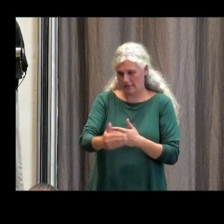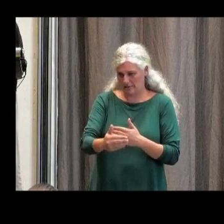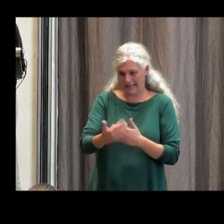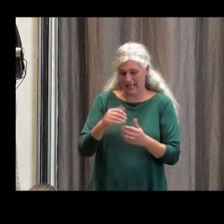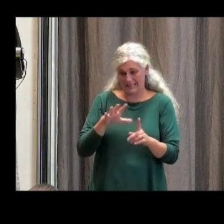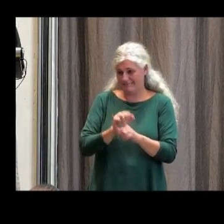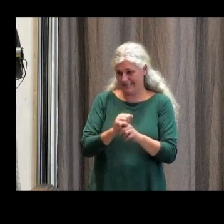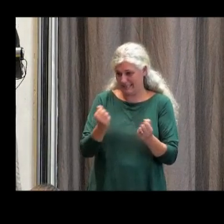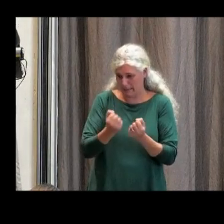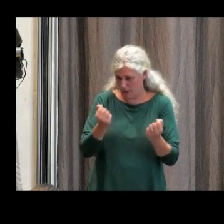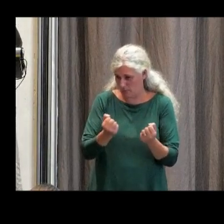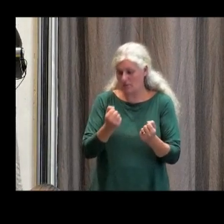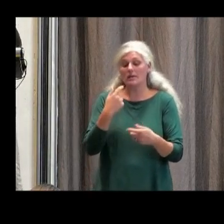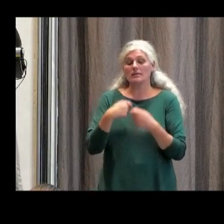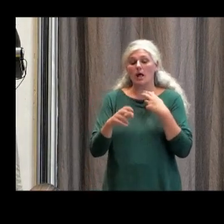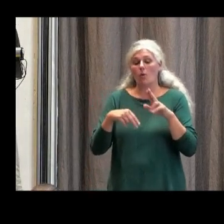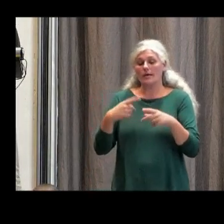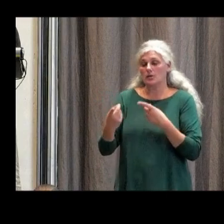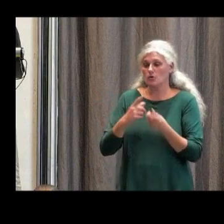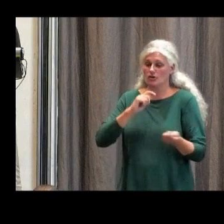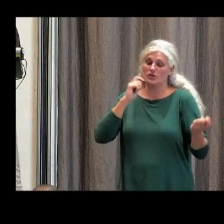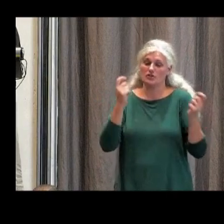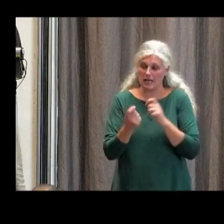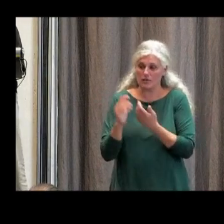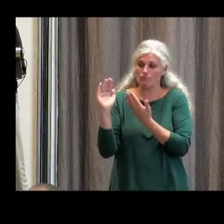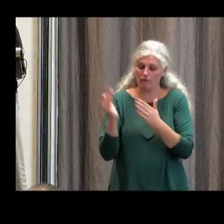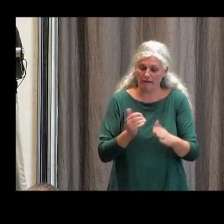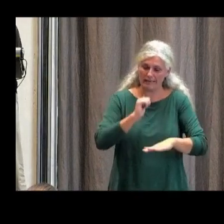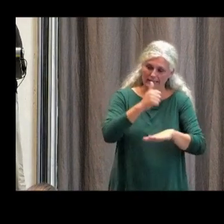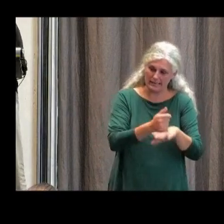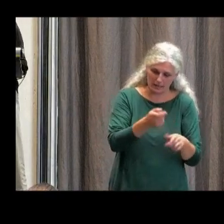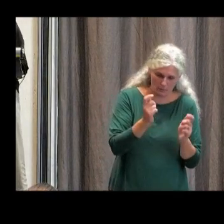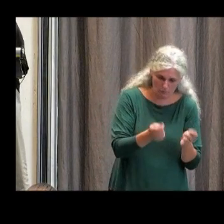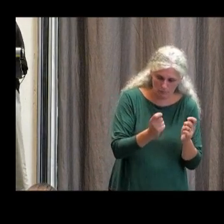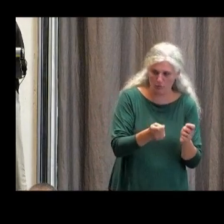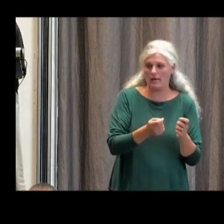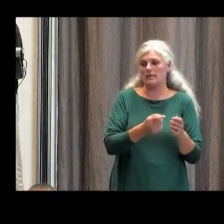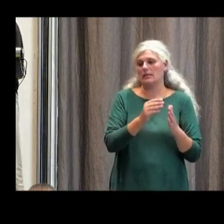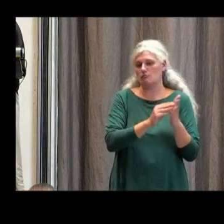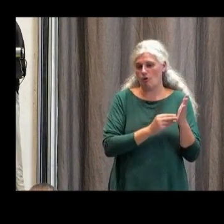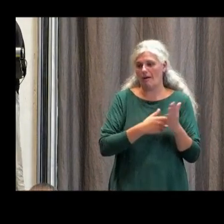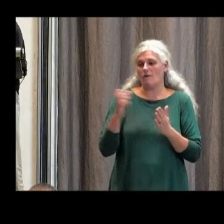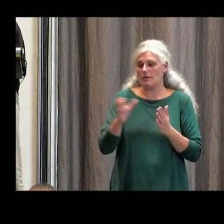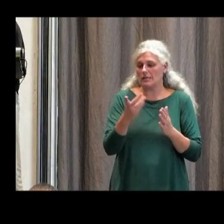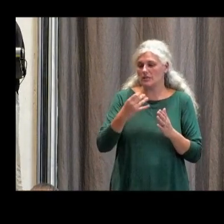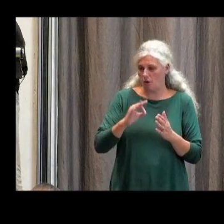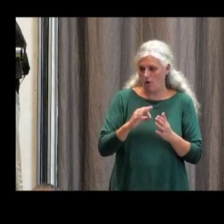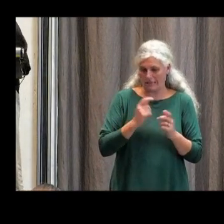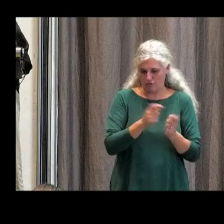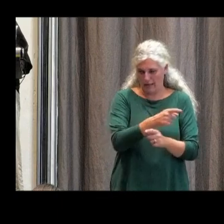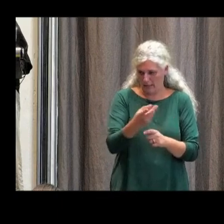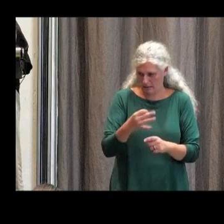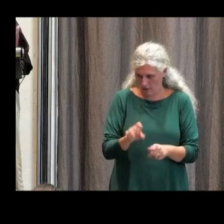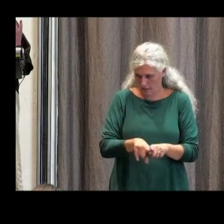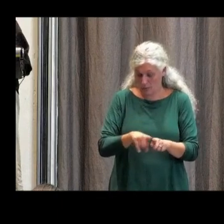what it would do then for reforming or bringing training programs along for seizure detection dogs. So the